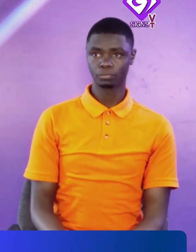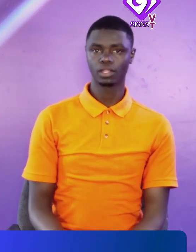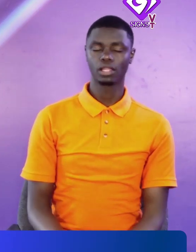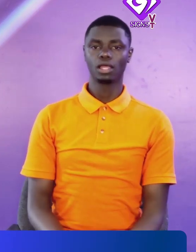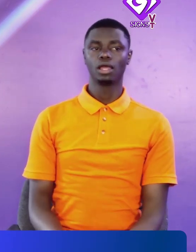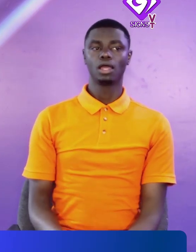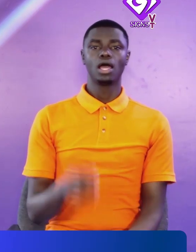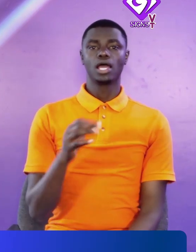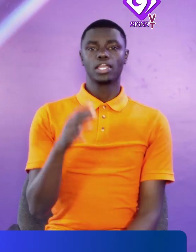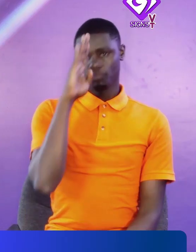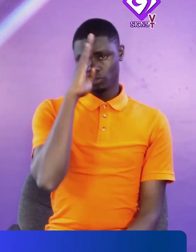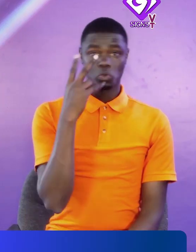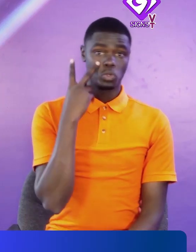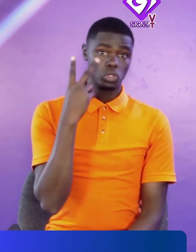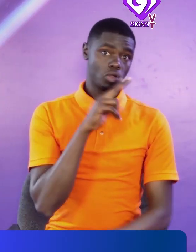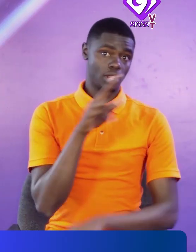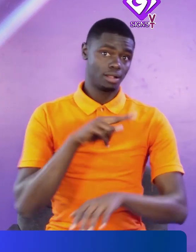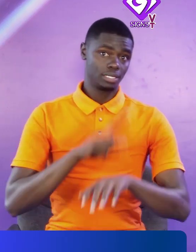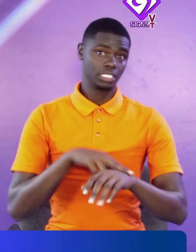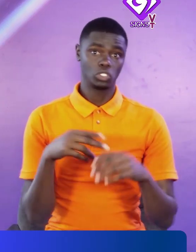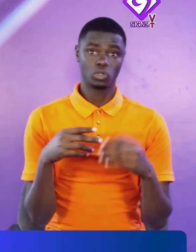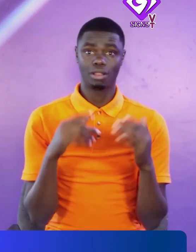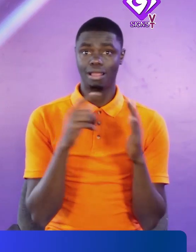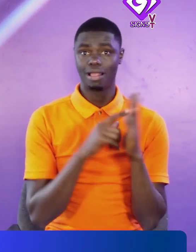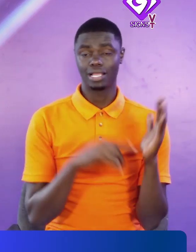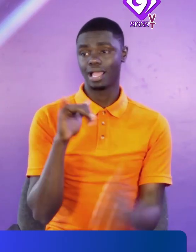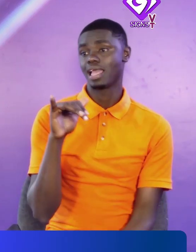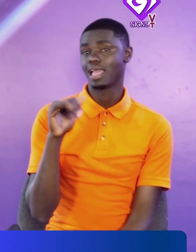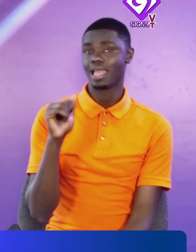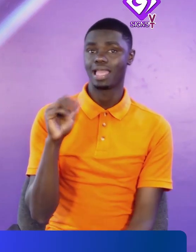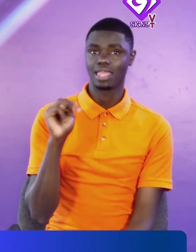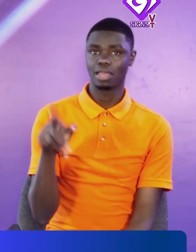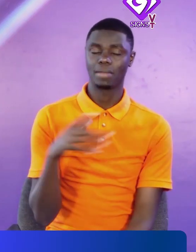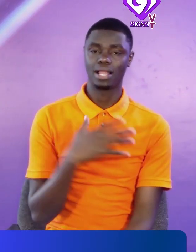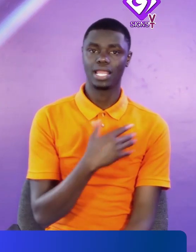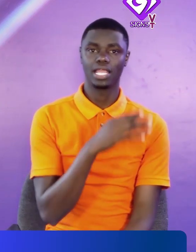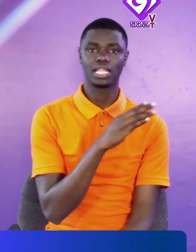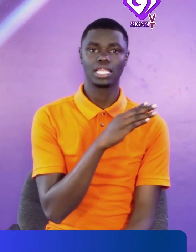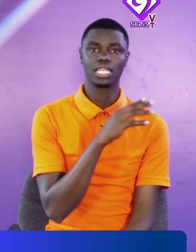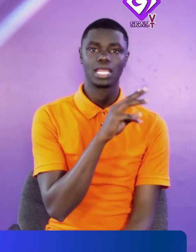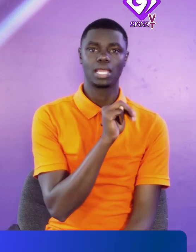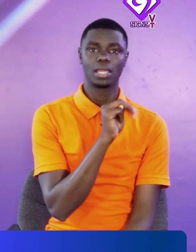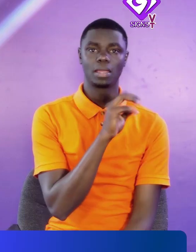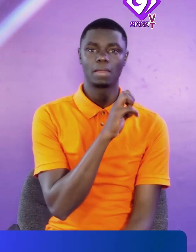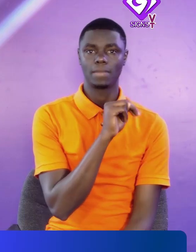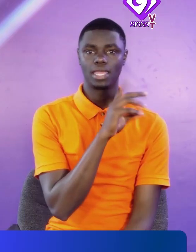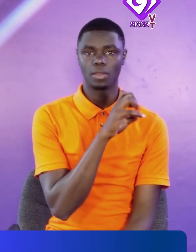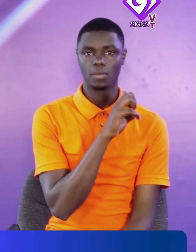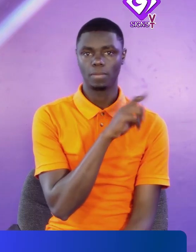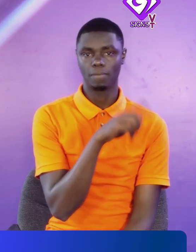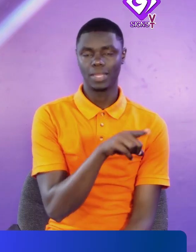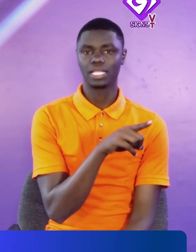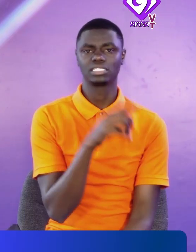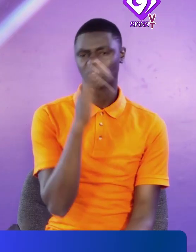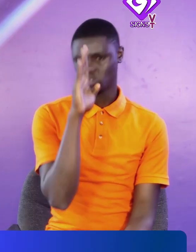after kuona Nations League Lamine Yamal versus Nuno Mendes, hizo doubts zimeisha. Tena nani amedhihirisha